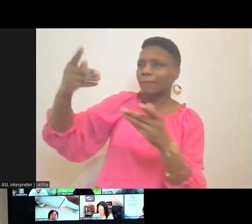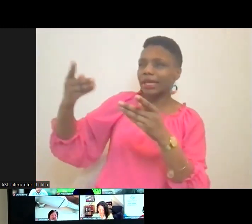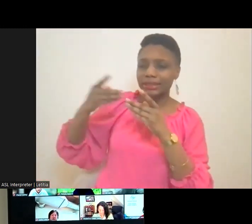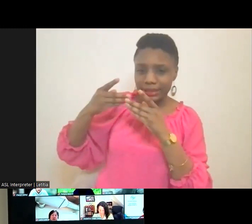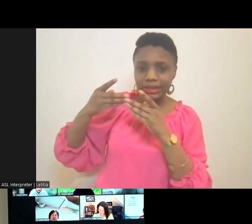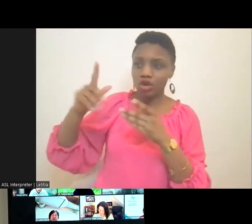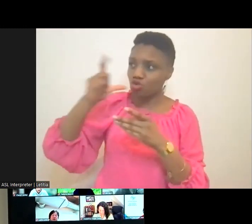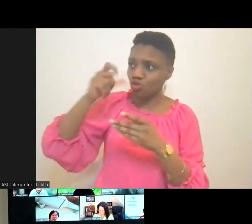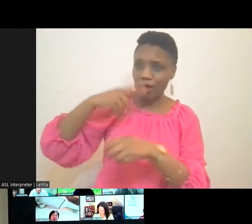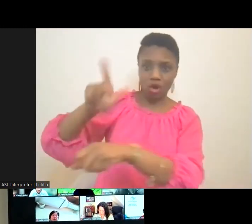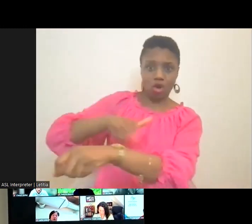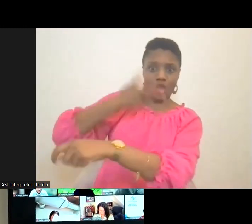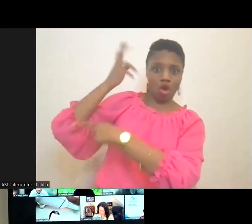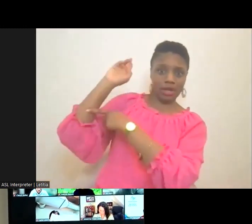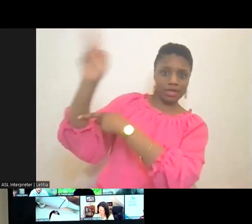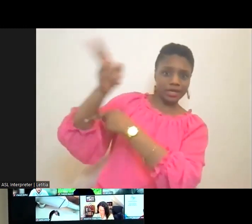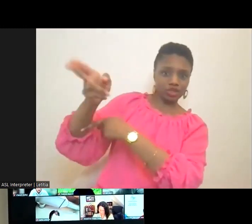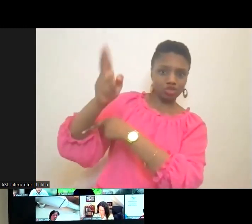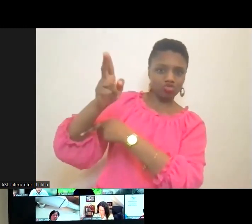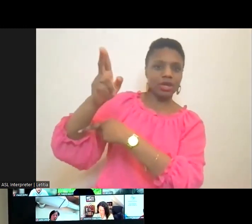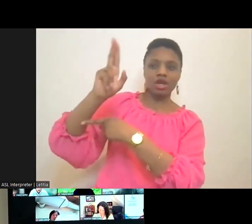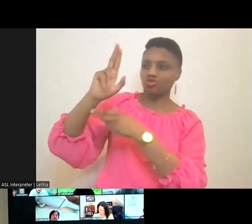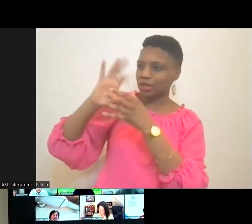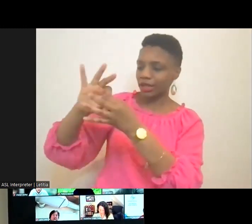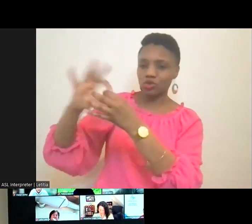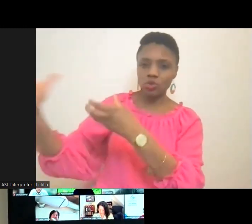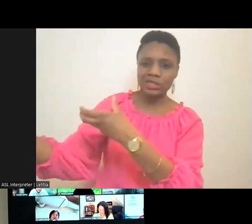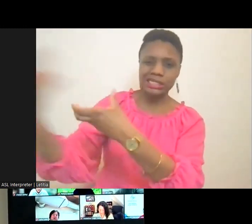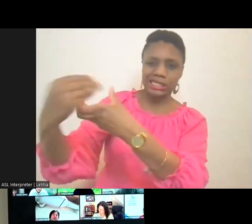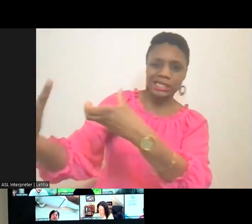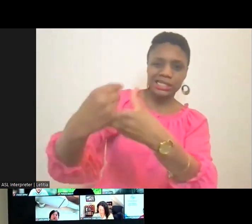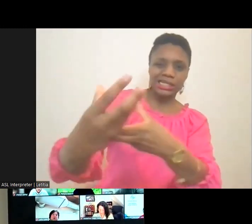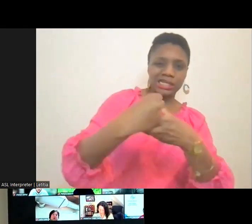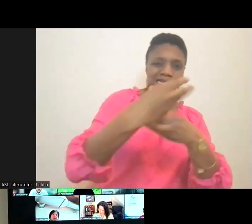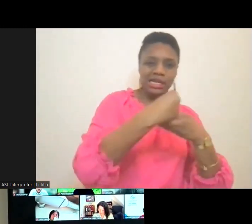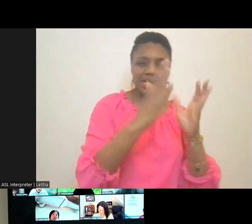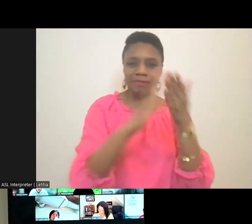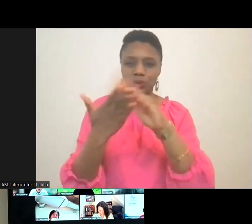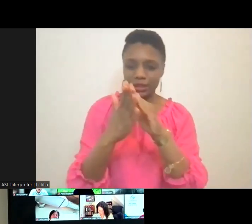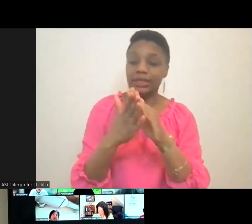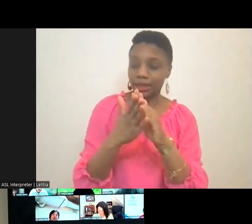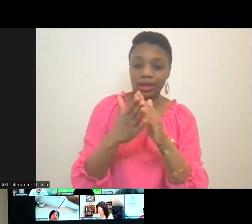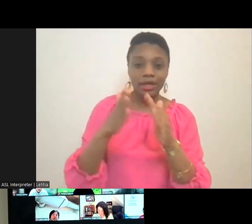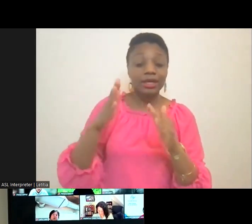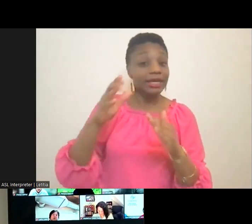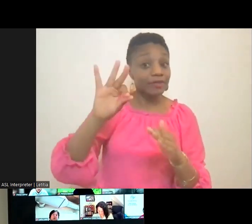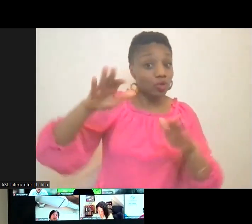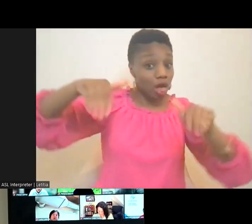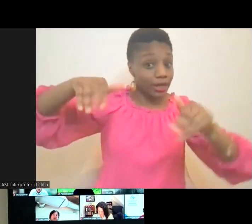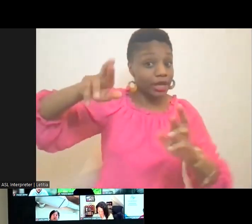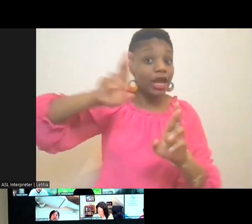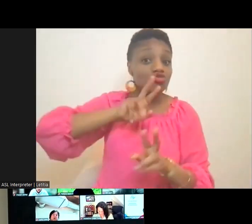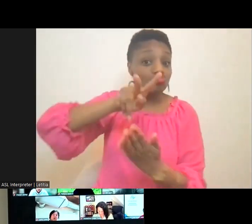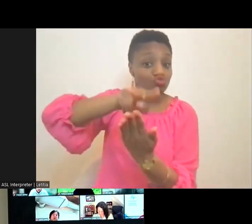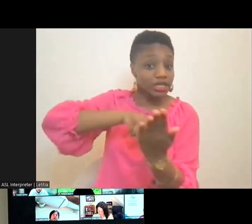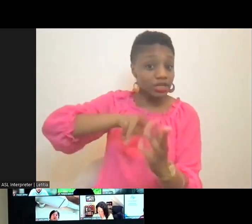a long history and of engaging with community. And I think if you haven't read the report, you should look at it.